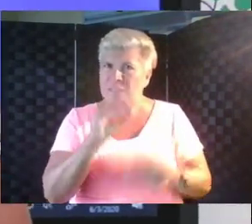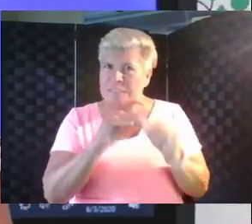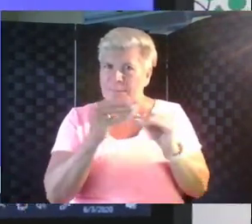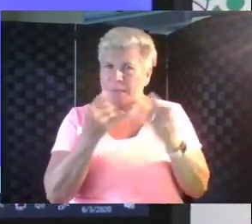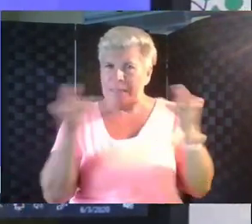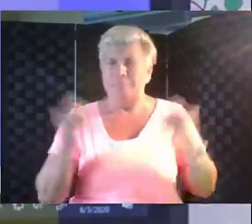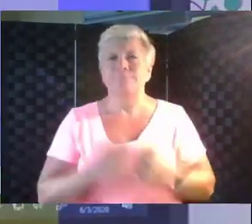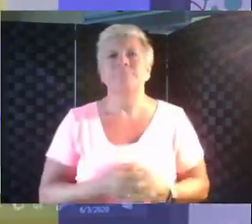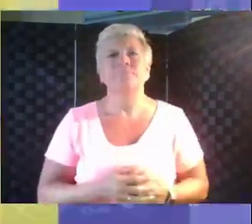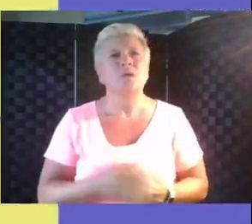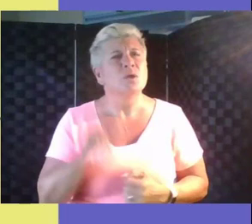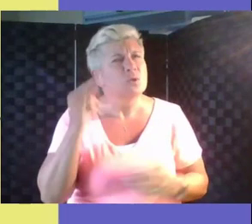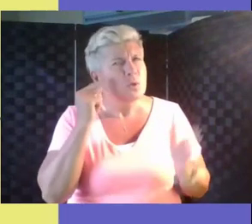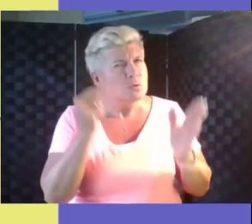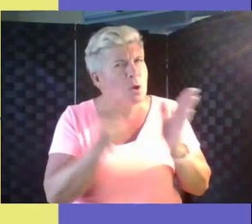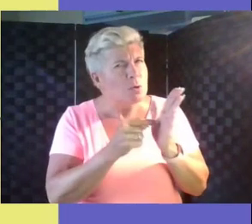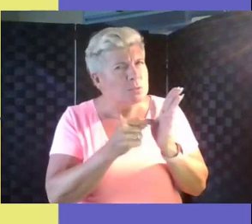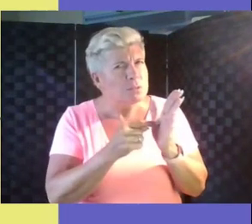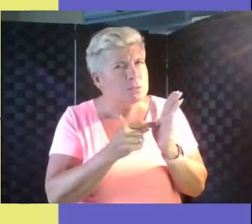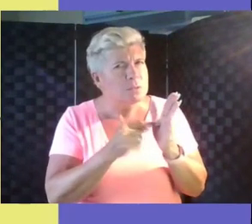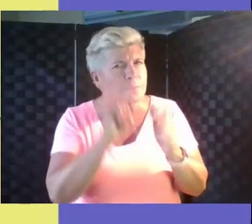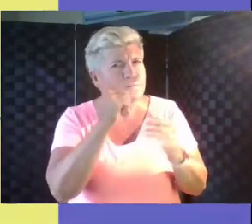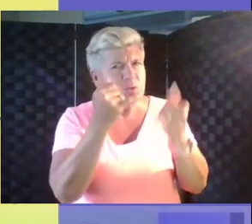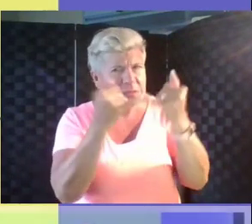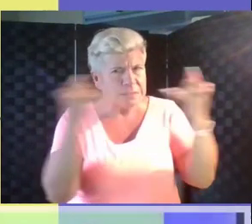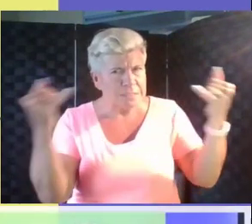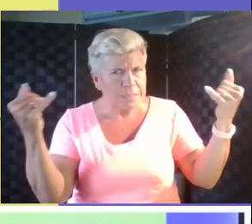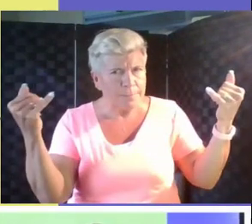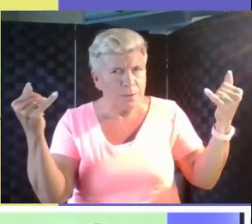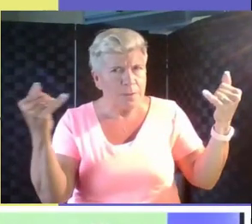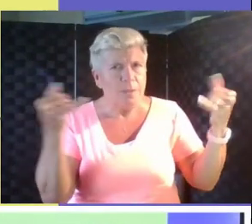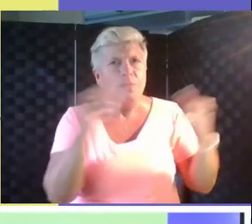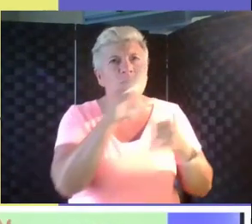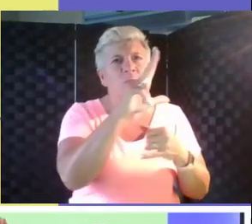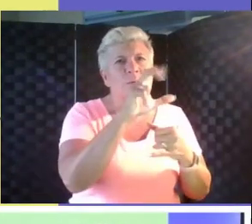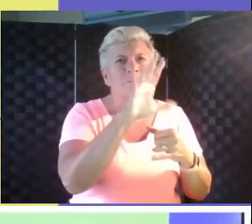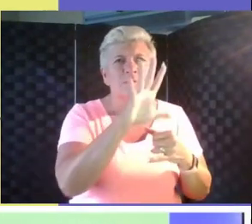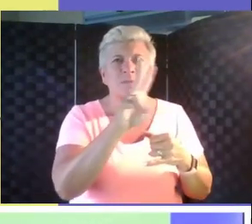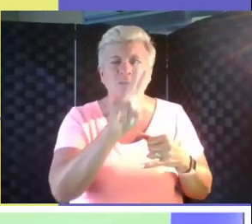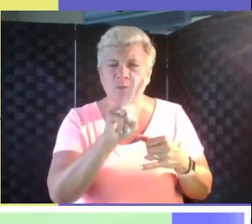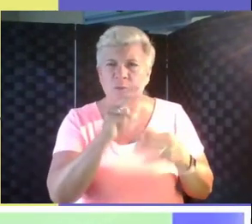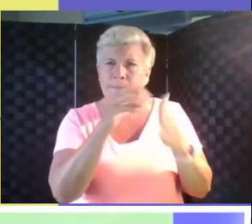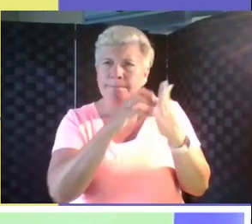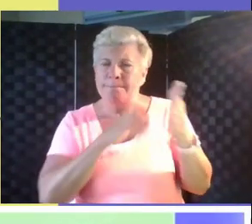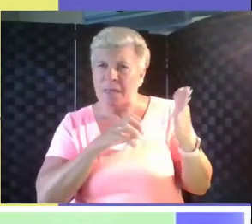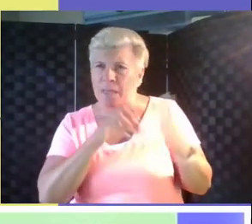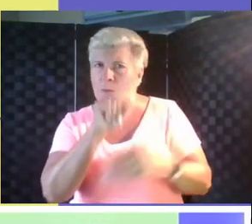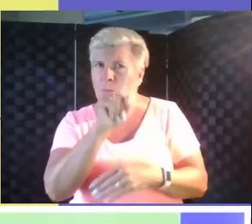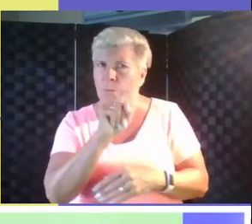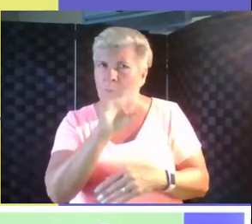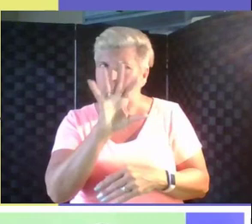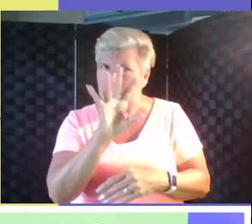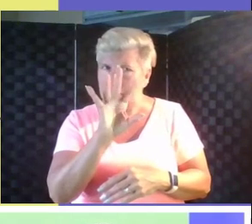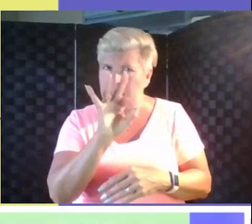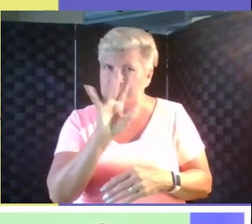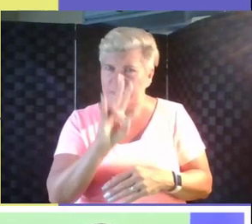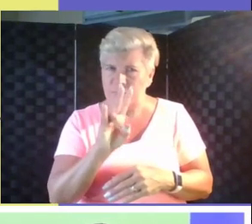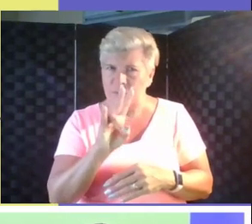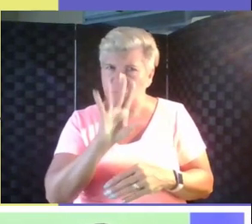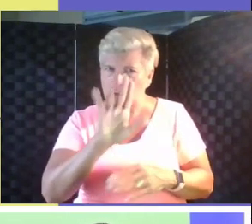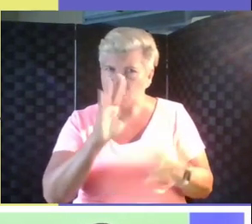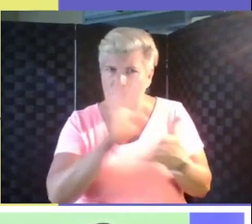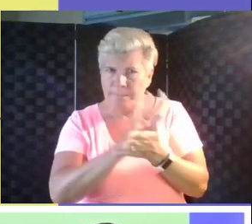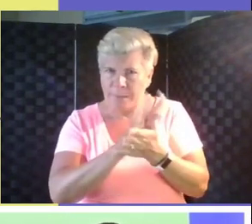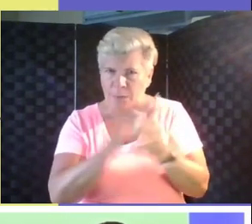number line. Now if you notice on the first number line, our first problem is 352 minus 197. So on your paper, you've got